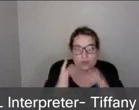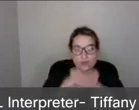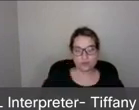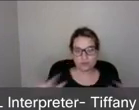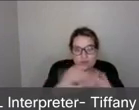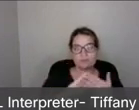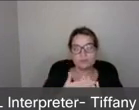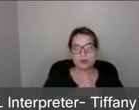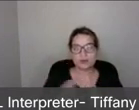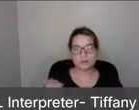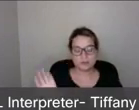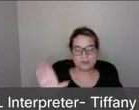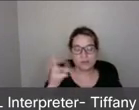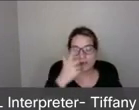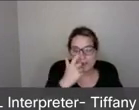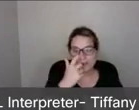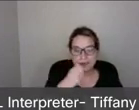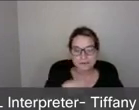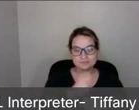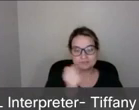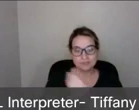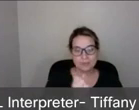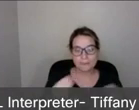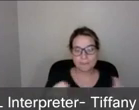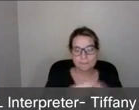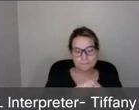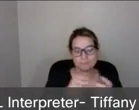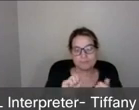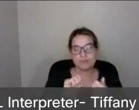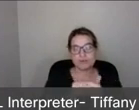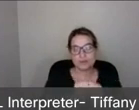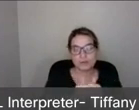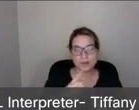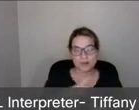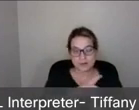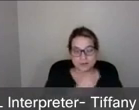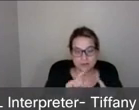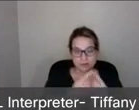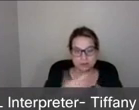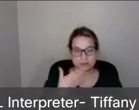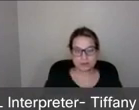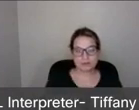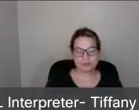of interest while also making it a more competitive legislative district. Thank you.